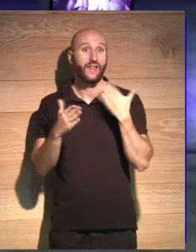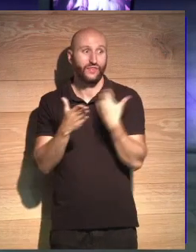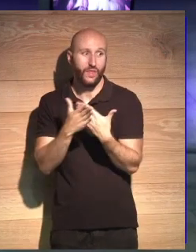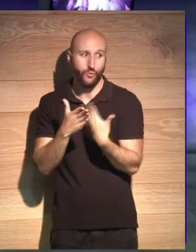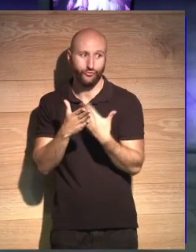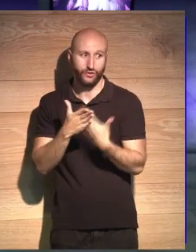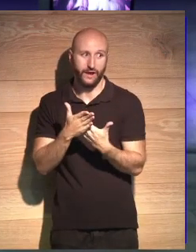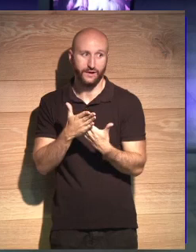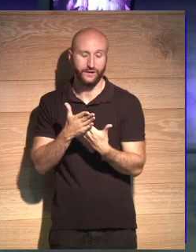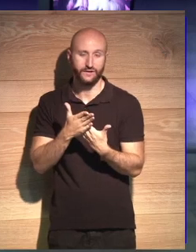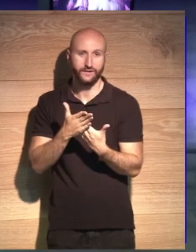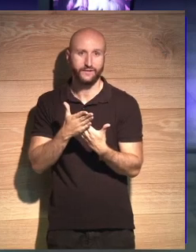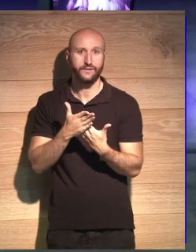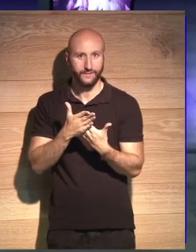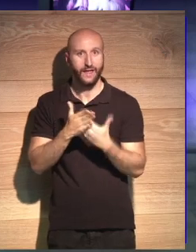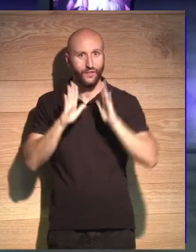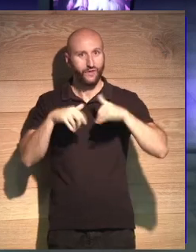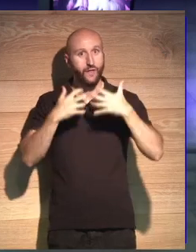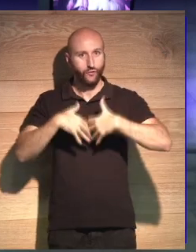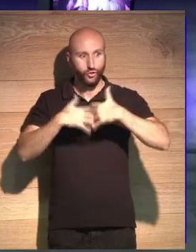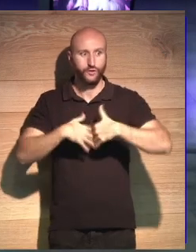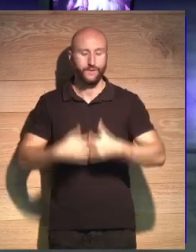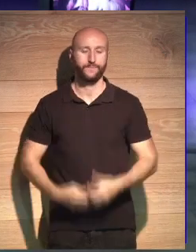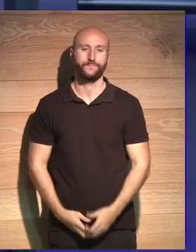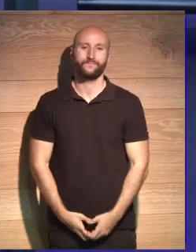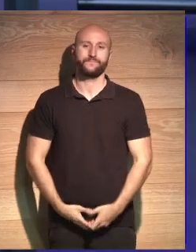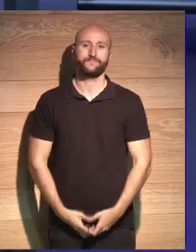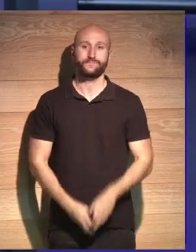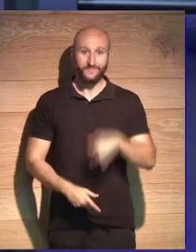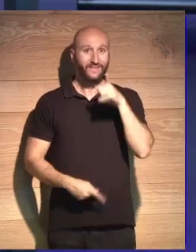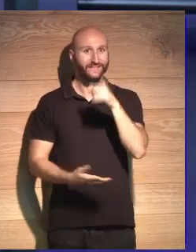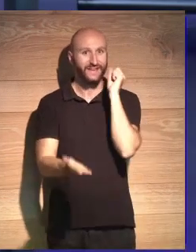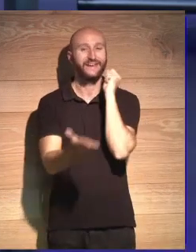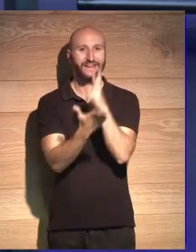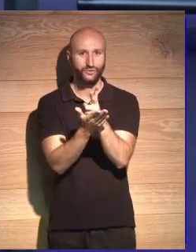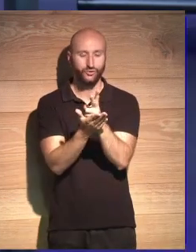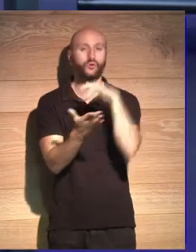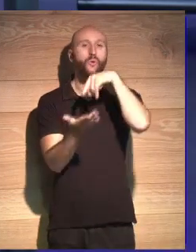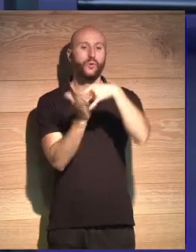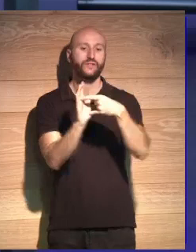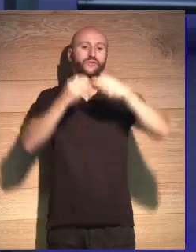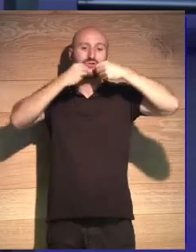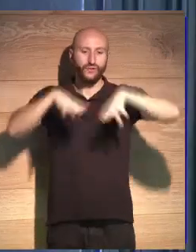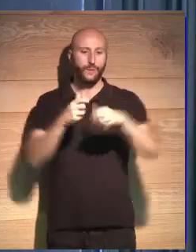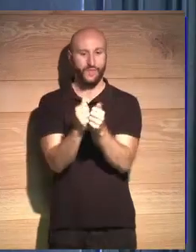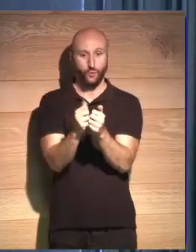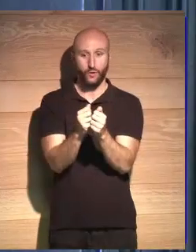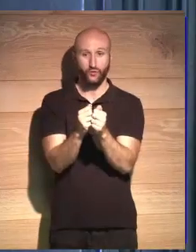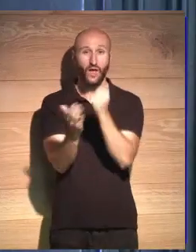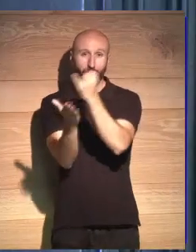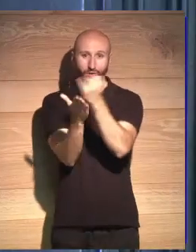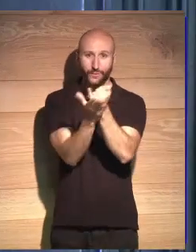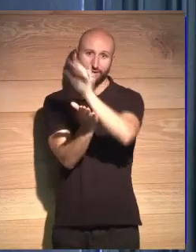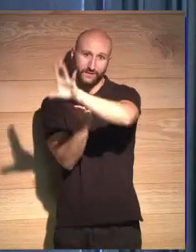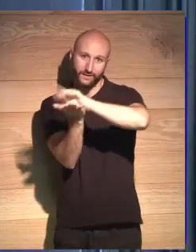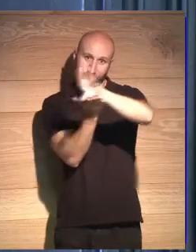prove that this is actually working. So this is a challenge that we are facing with the project History